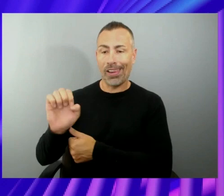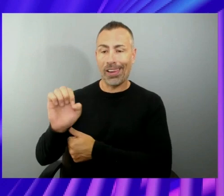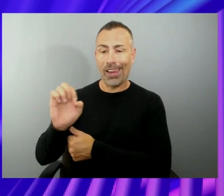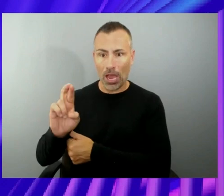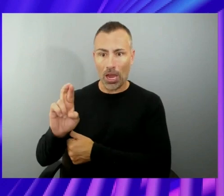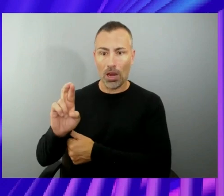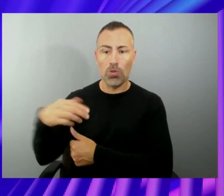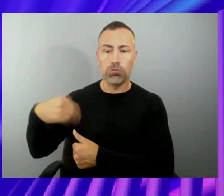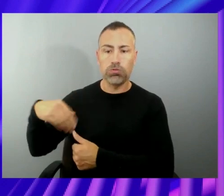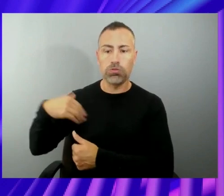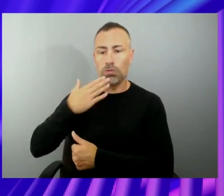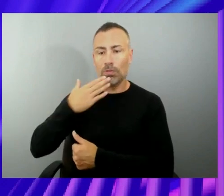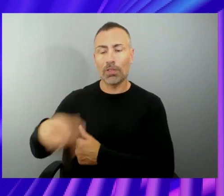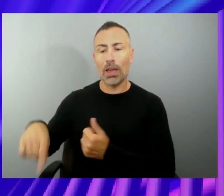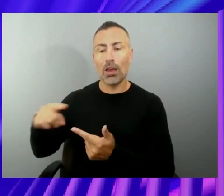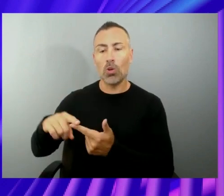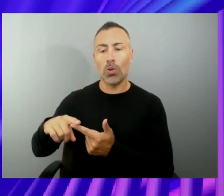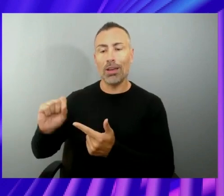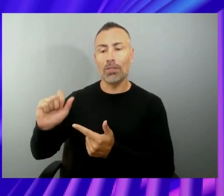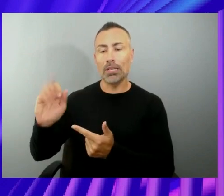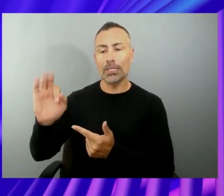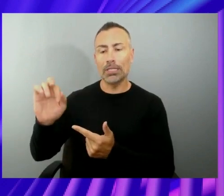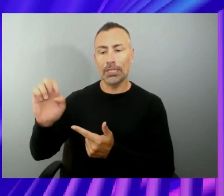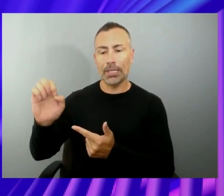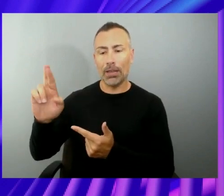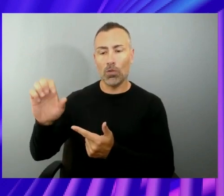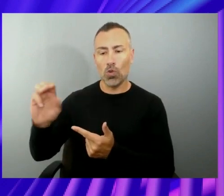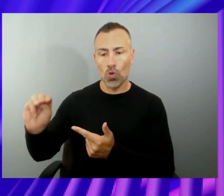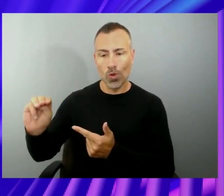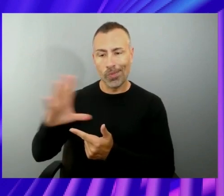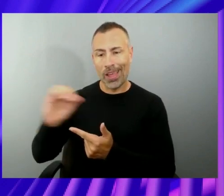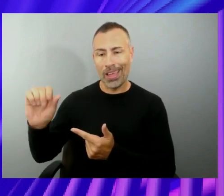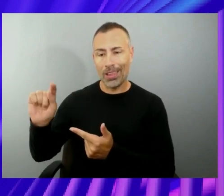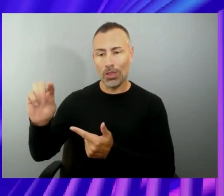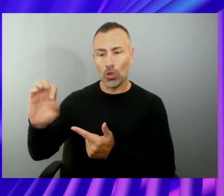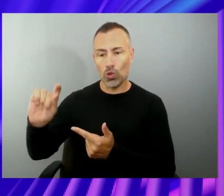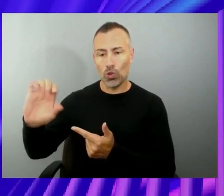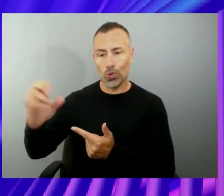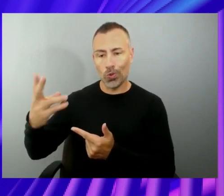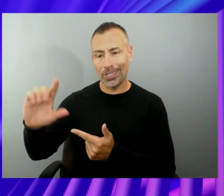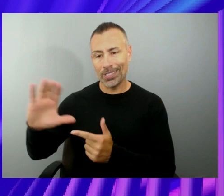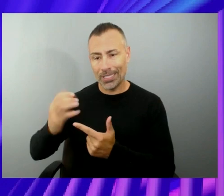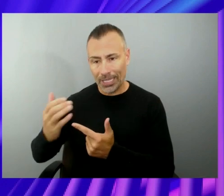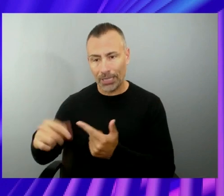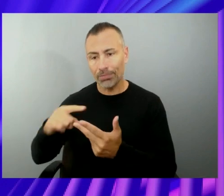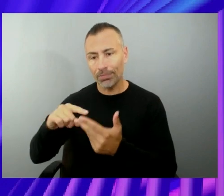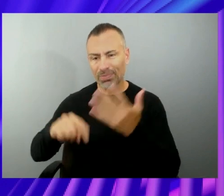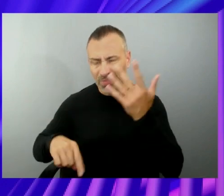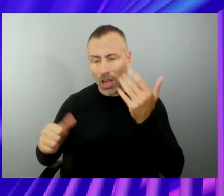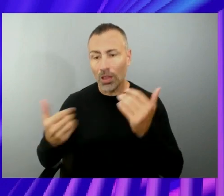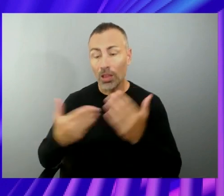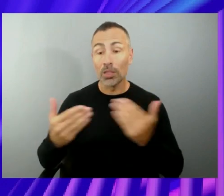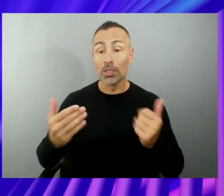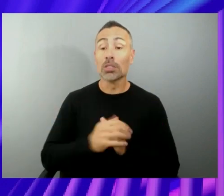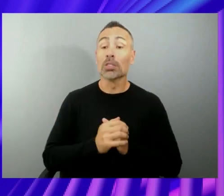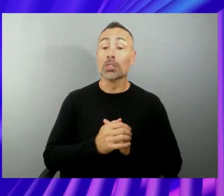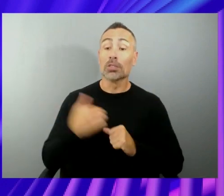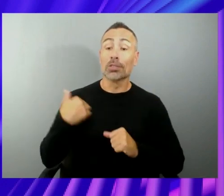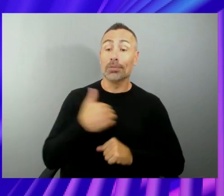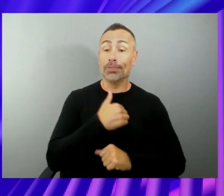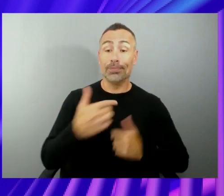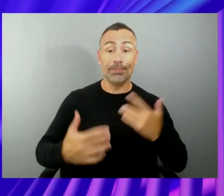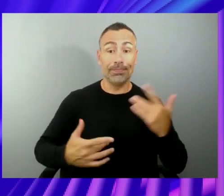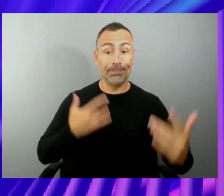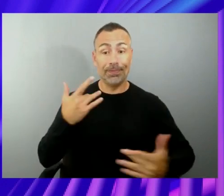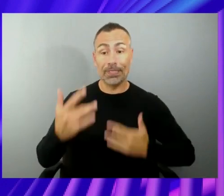have the Safe Room and AWS's Twitch team, so we are very excited. And I'm honored to be able to have this opportunity